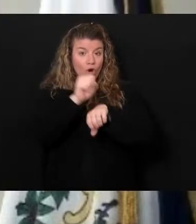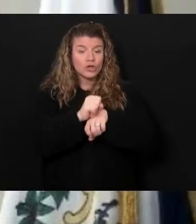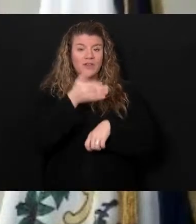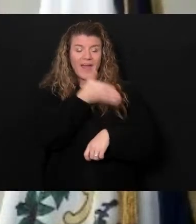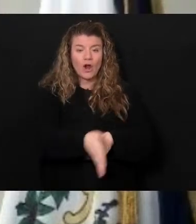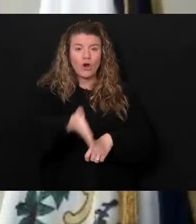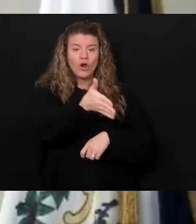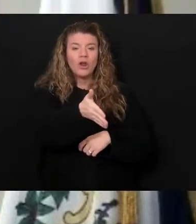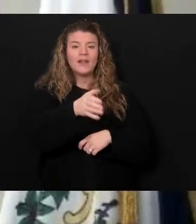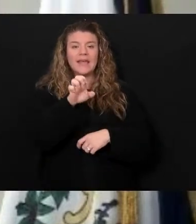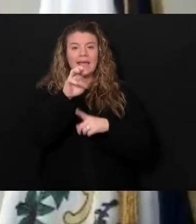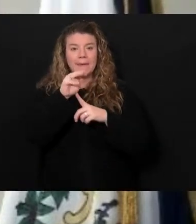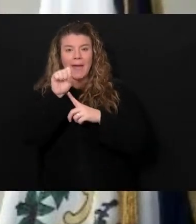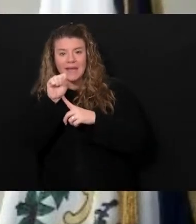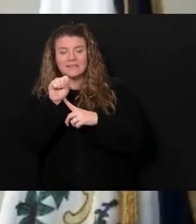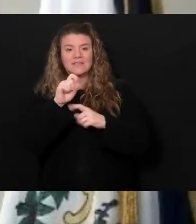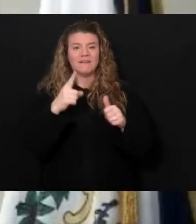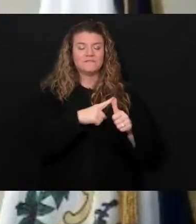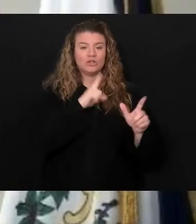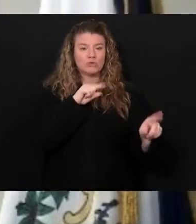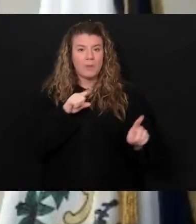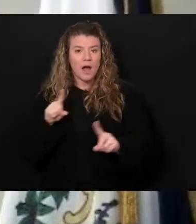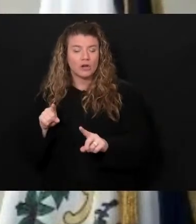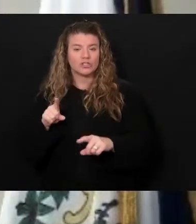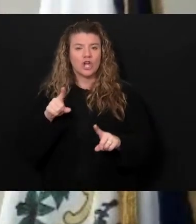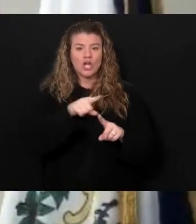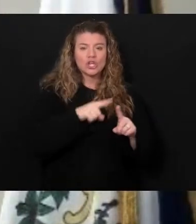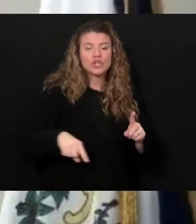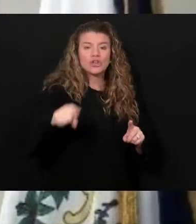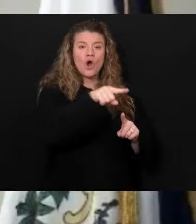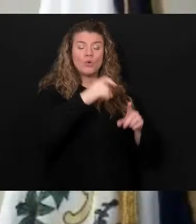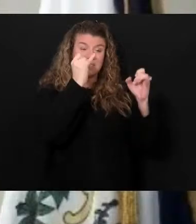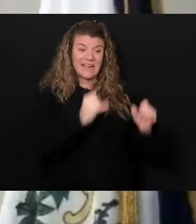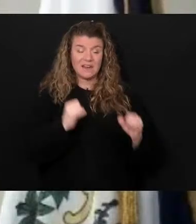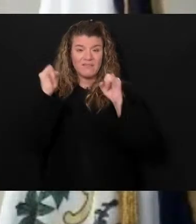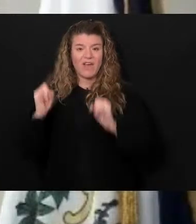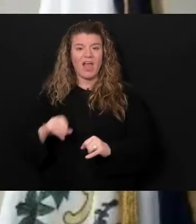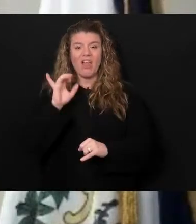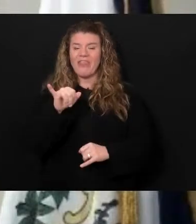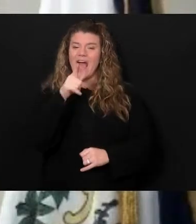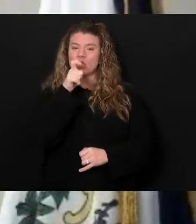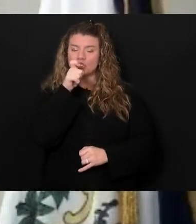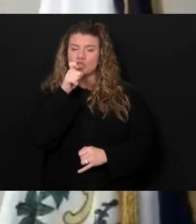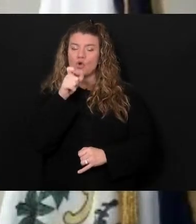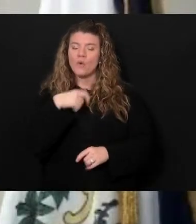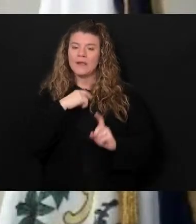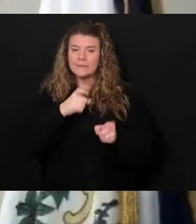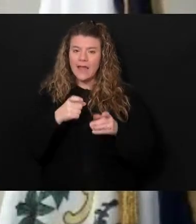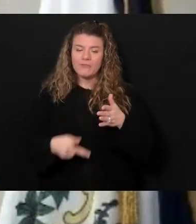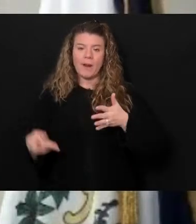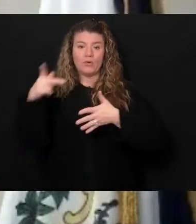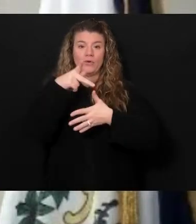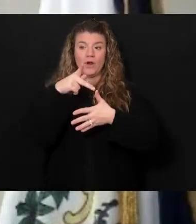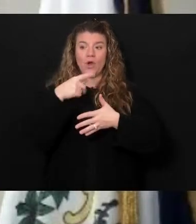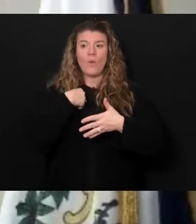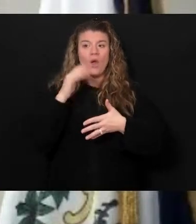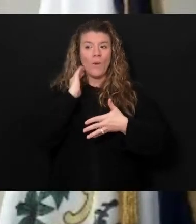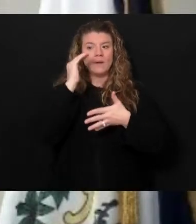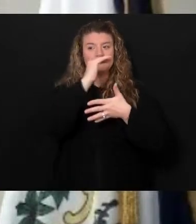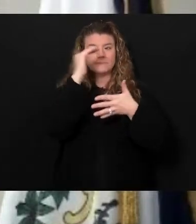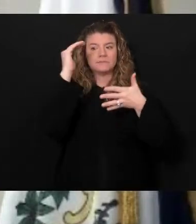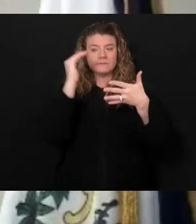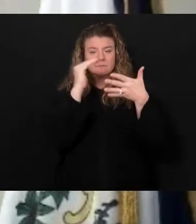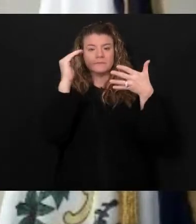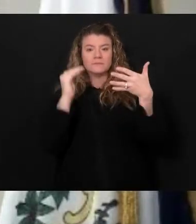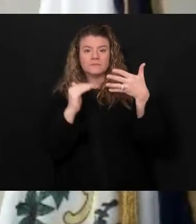there, our EMS workers and first responders. So those are the individuals we're prioritizing first. As we move down the list, we'll provide more